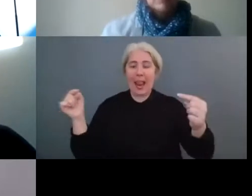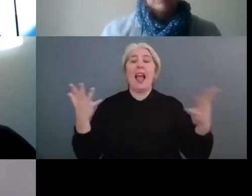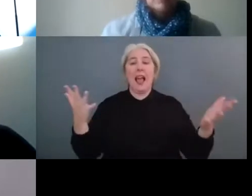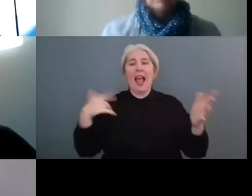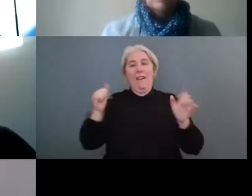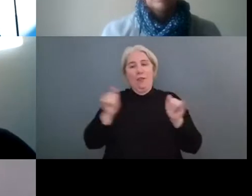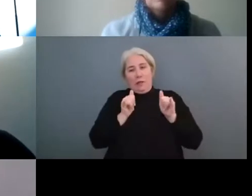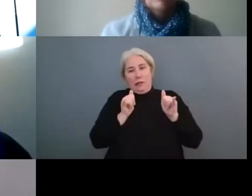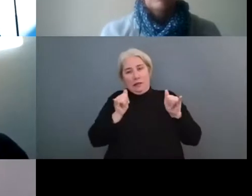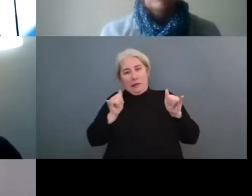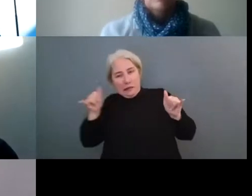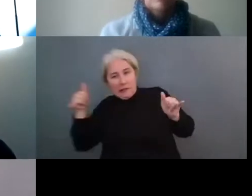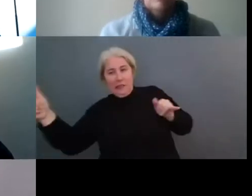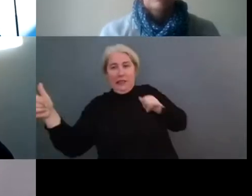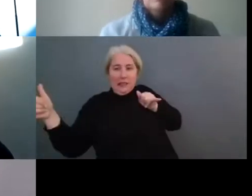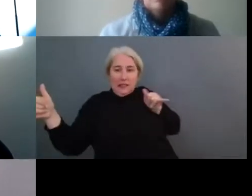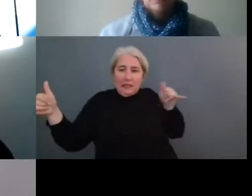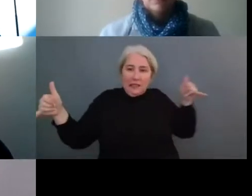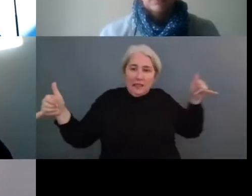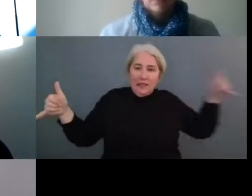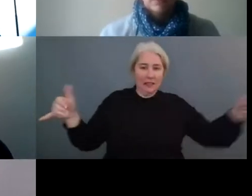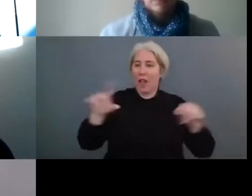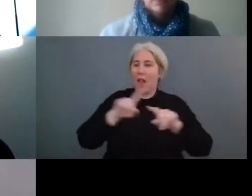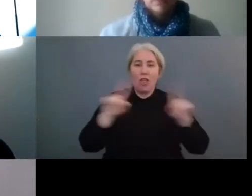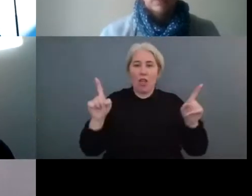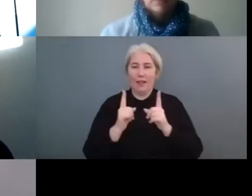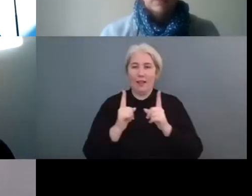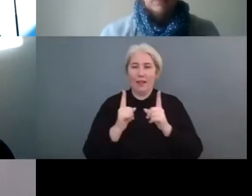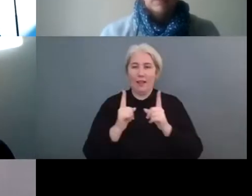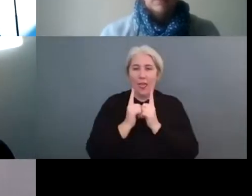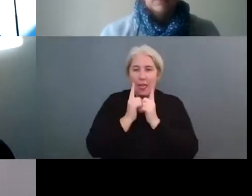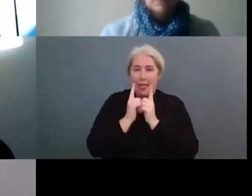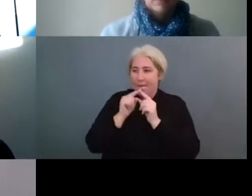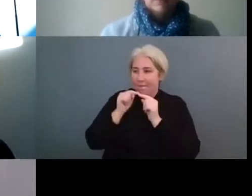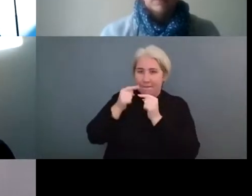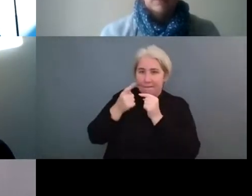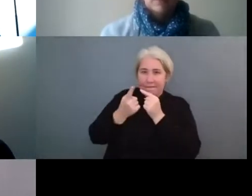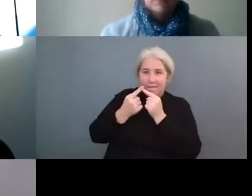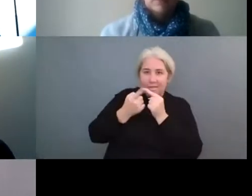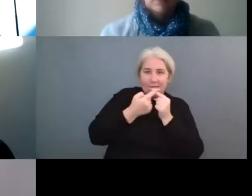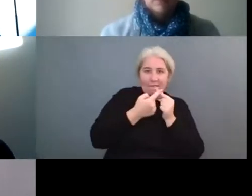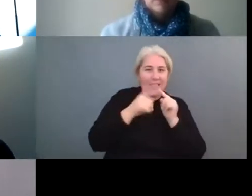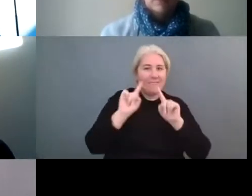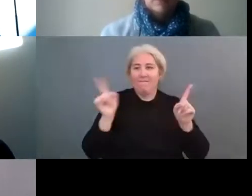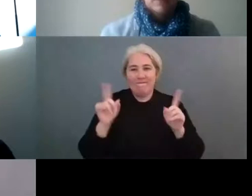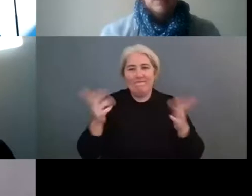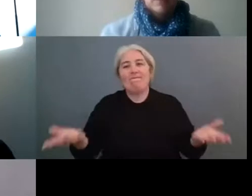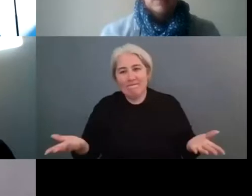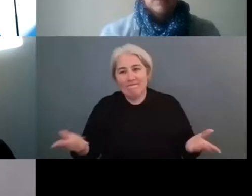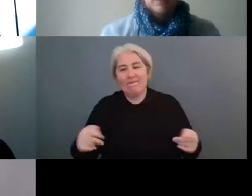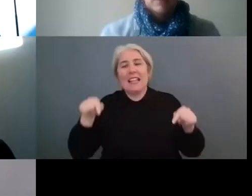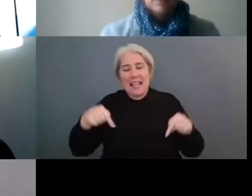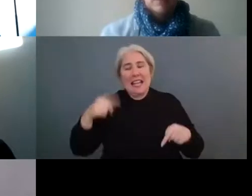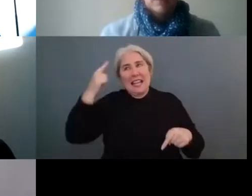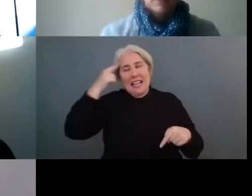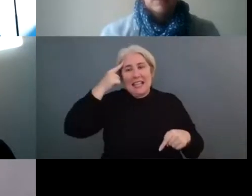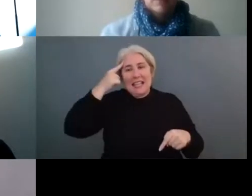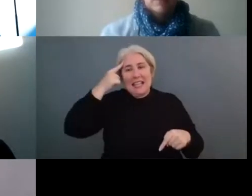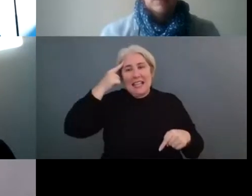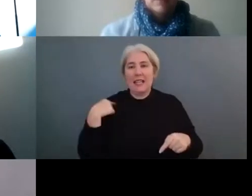the snow. And that's the kind of partnership approach where we need to partner with both the